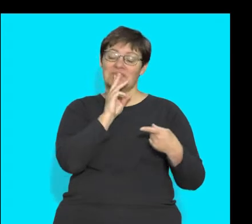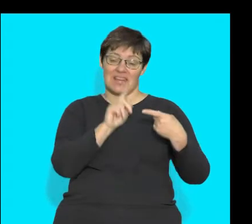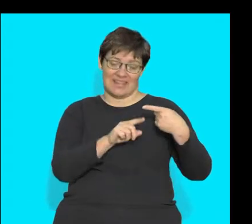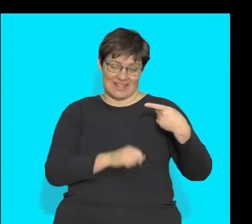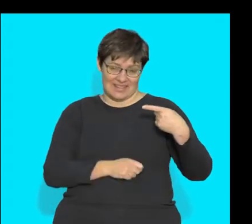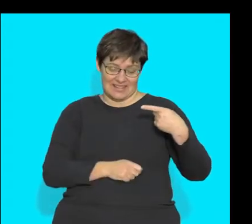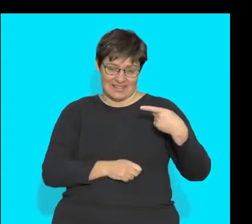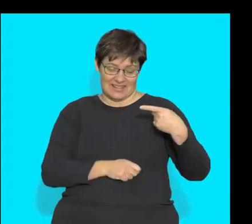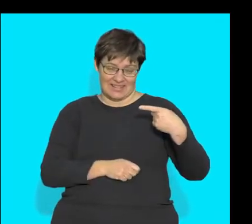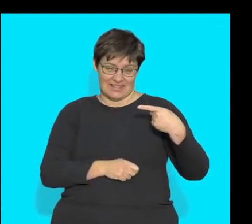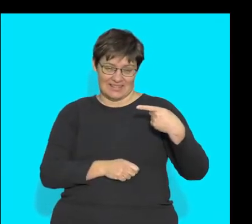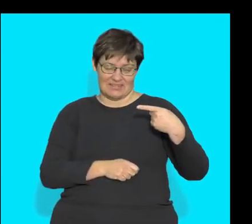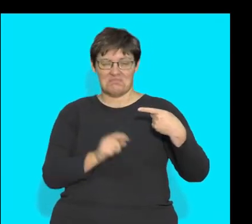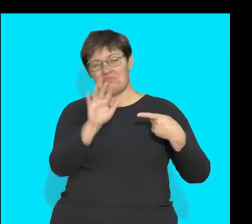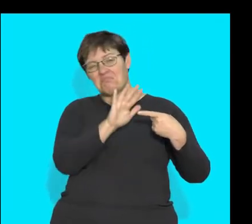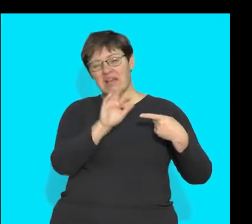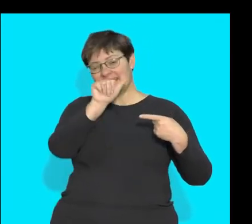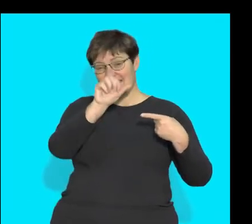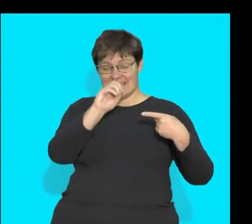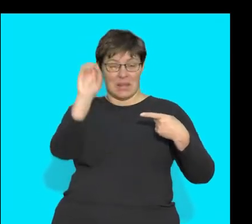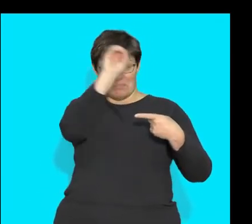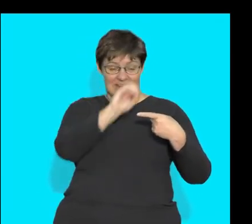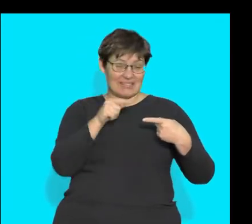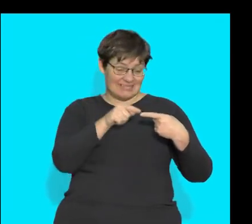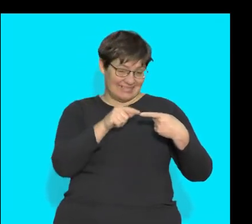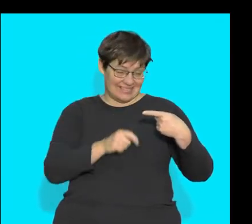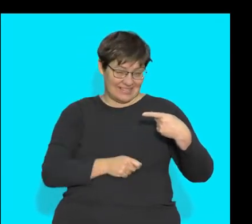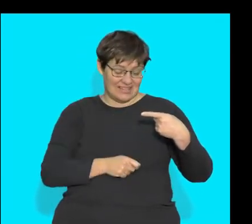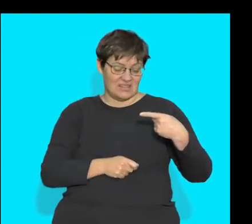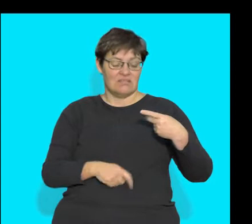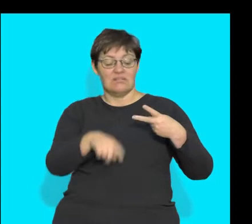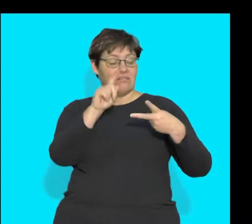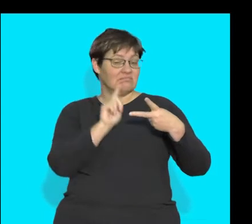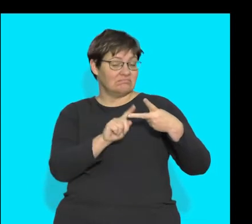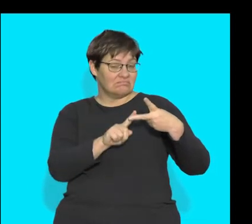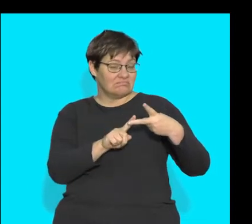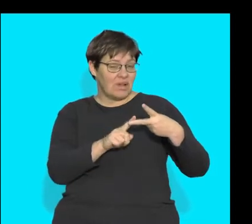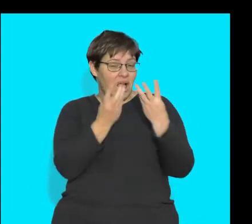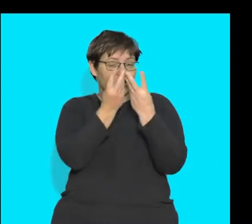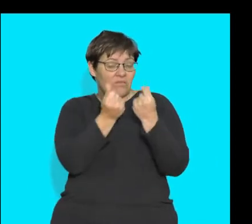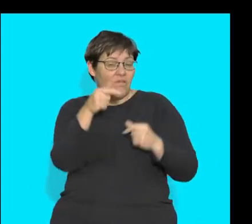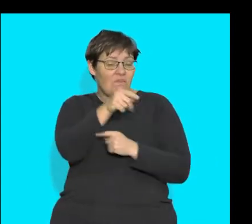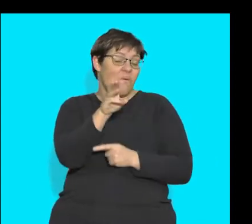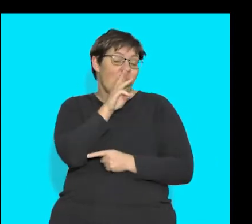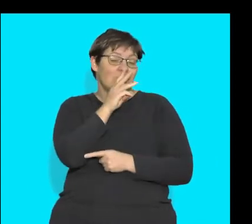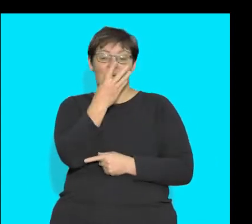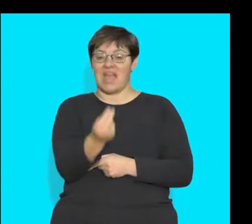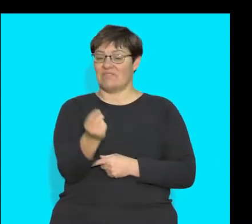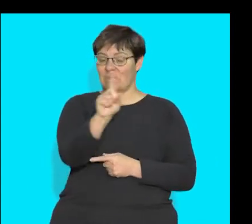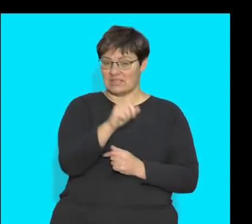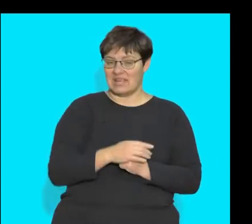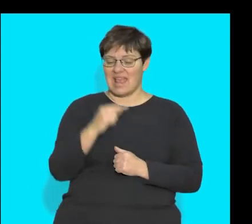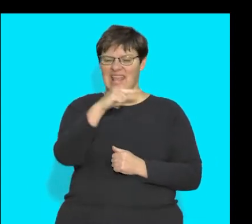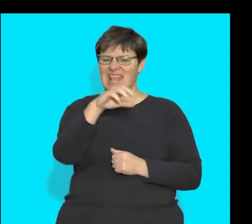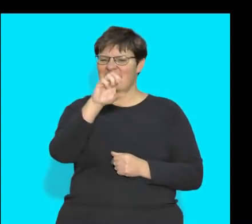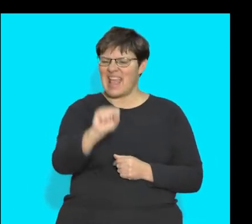right? Water makes up approximately 60% of all the cells. Then dissolved in the water, we're going to